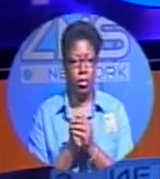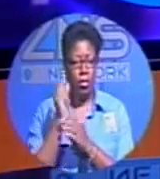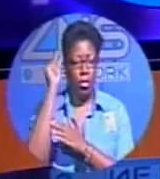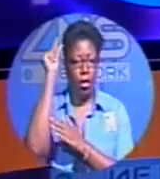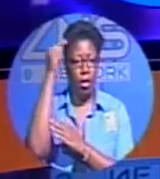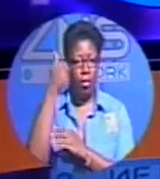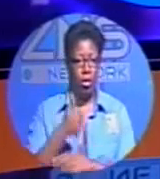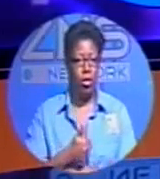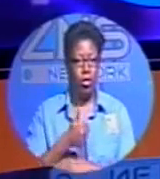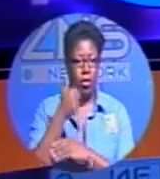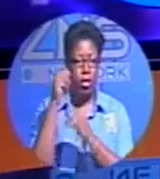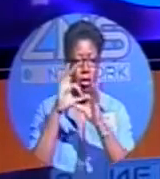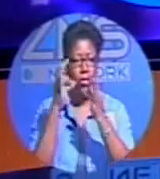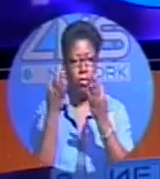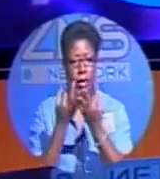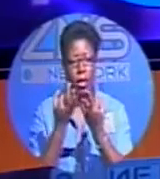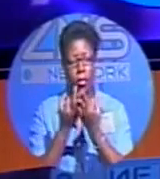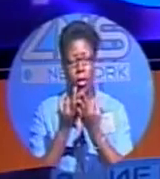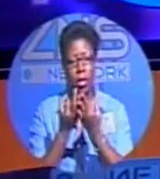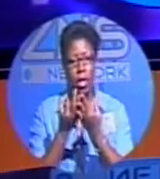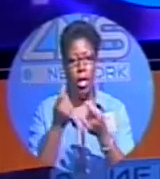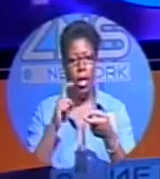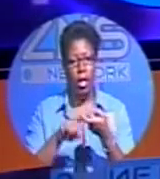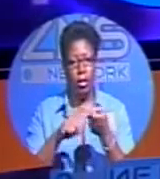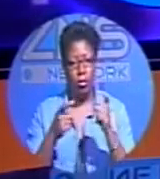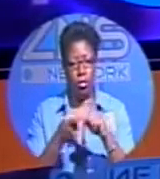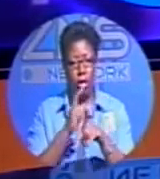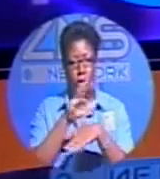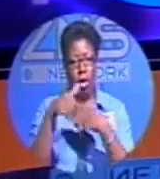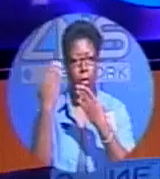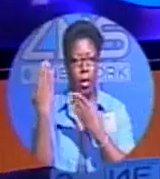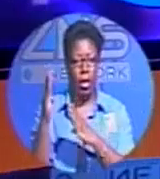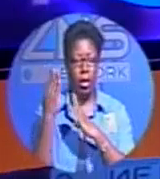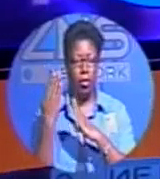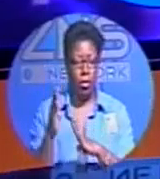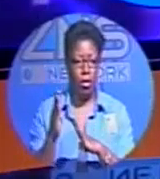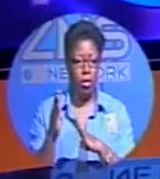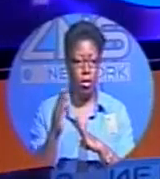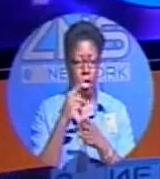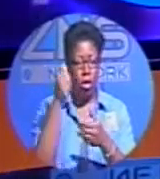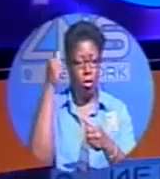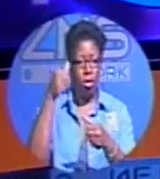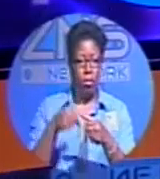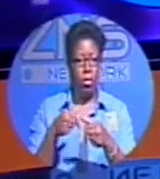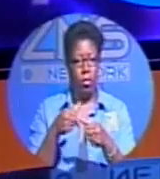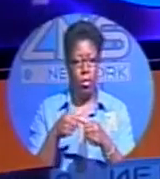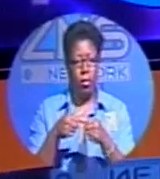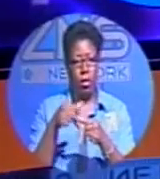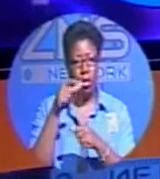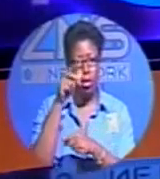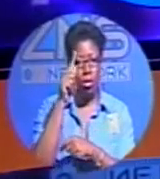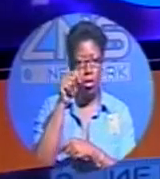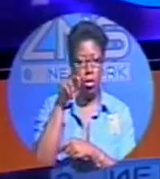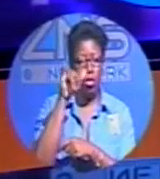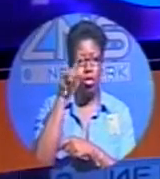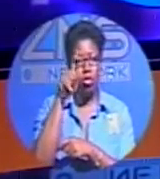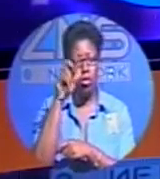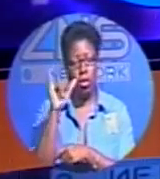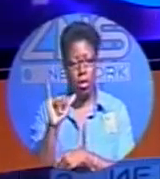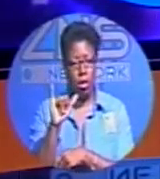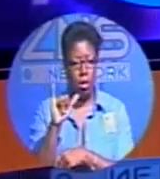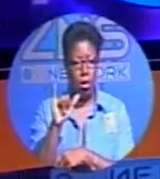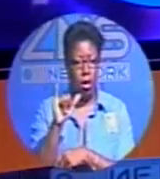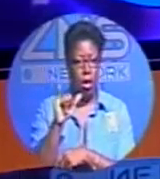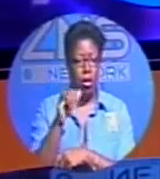Government officials, family, friends, and Bahamians from all walks of life reflected on the life of Mrs. Trixie Hannah, the mother of Mrs.